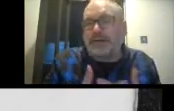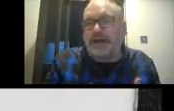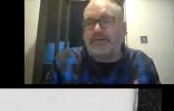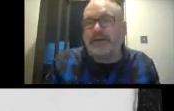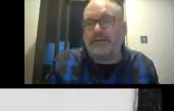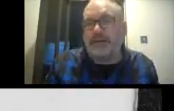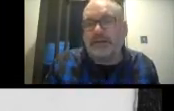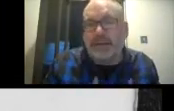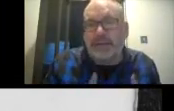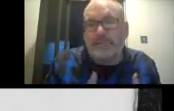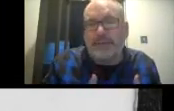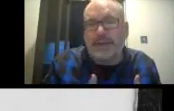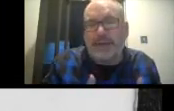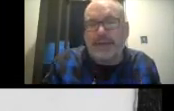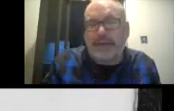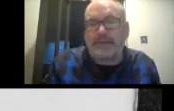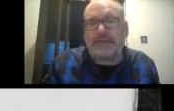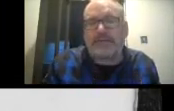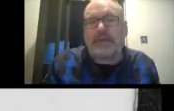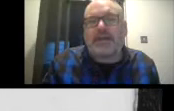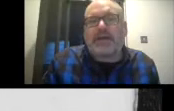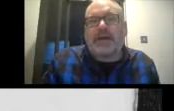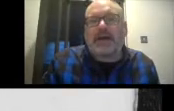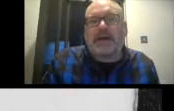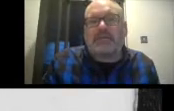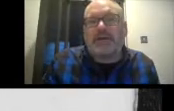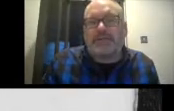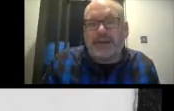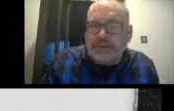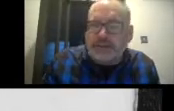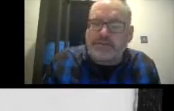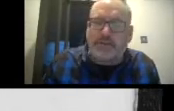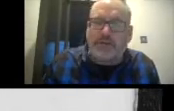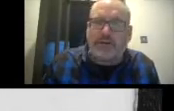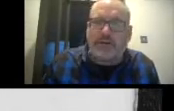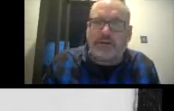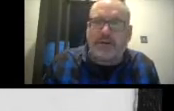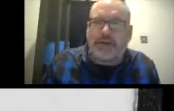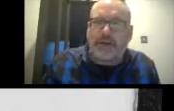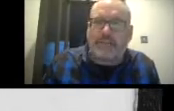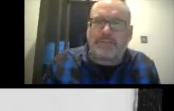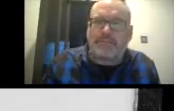What I found as well, in many cases, convictions for